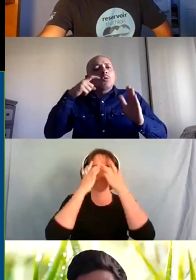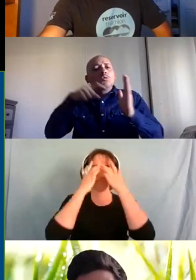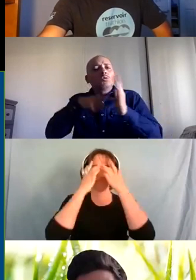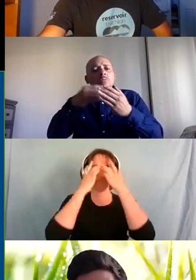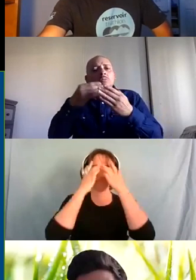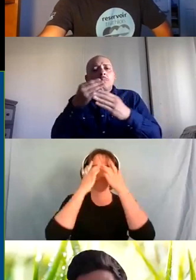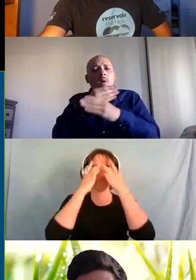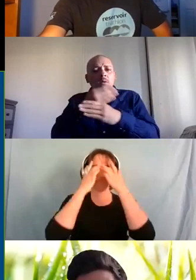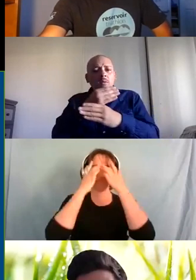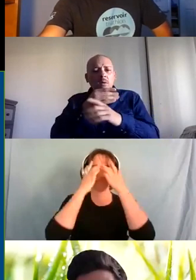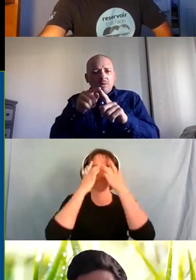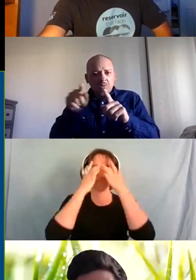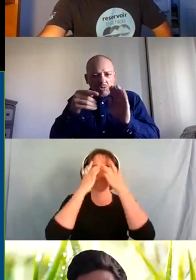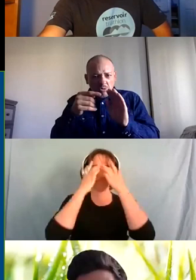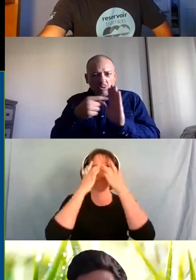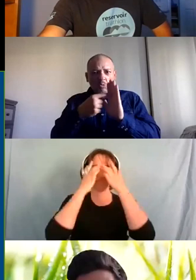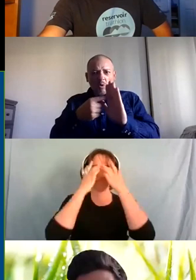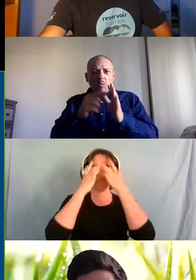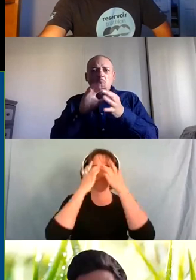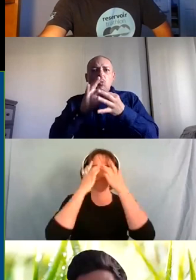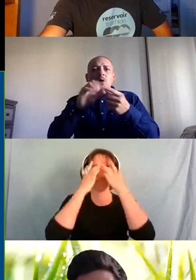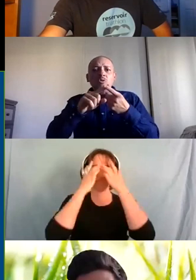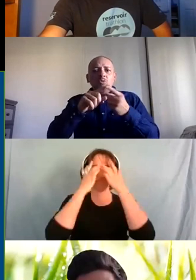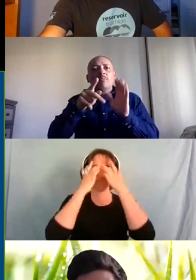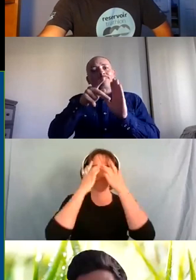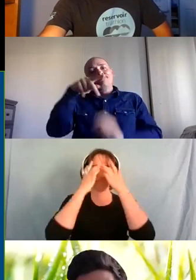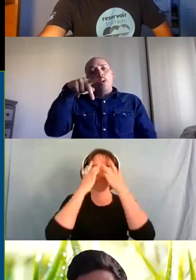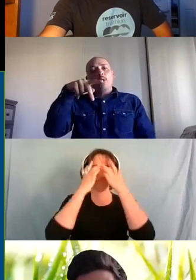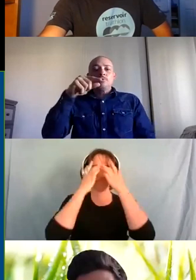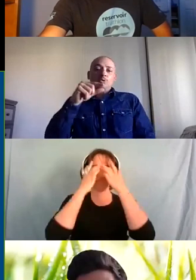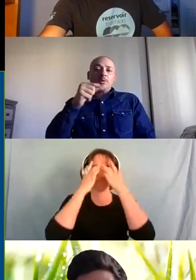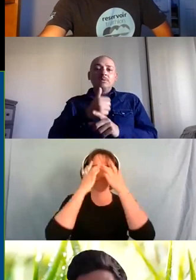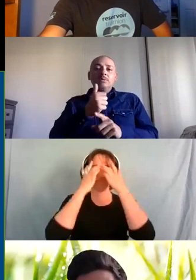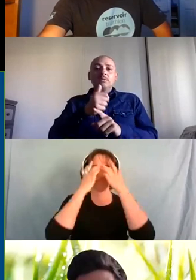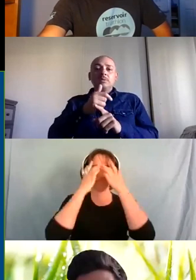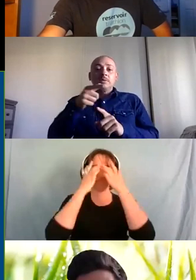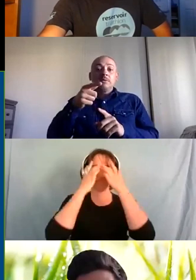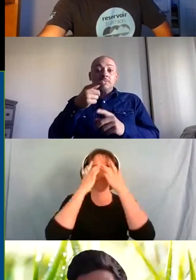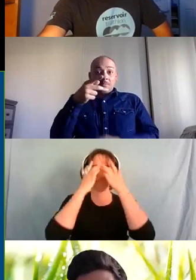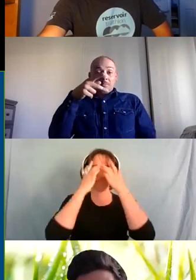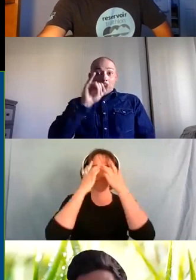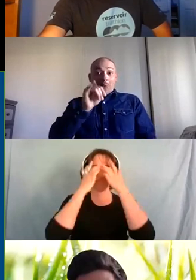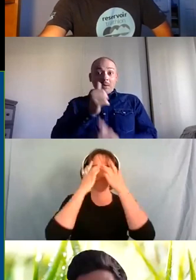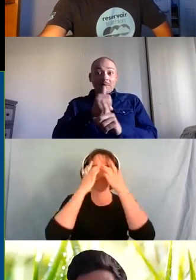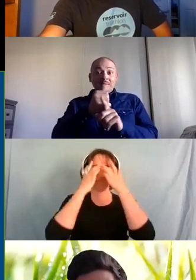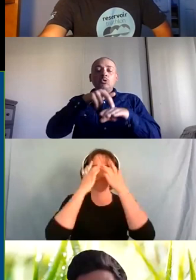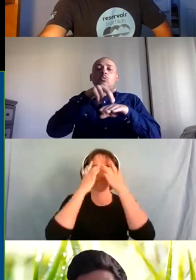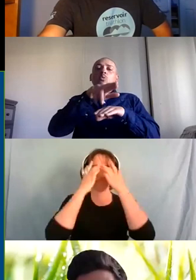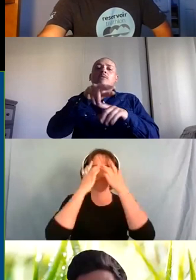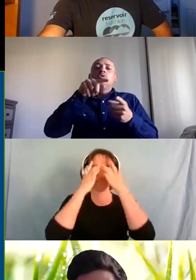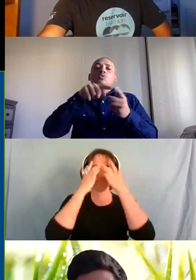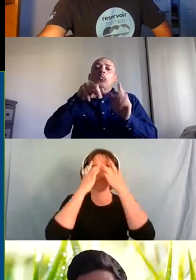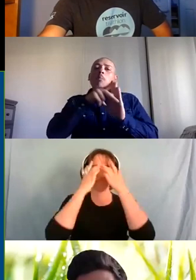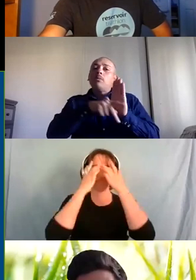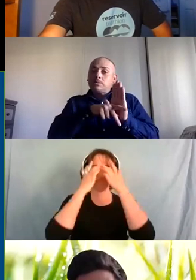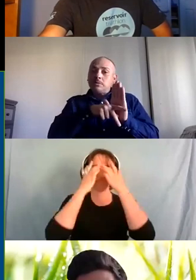mathematical representations of policy gradients. The symbol pi in this case refers to the